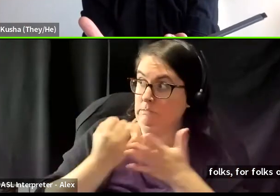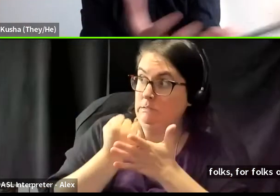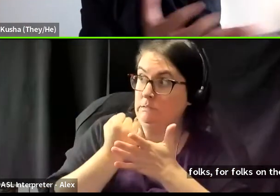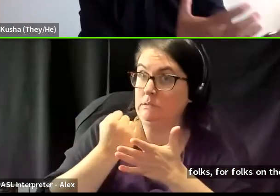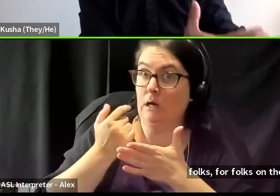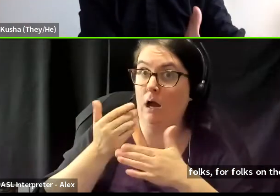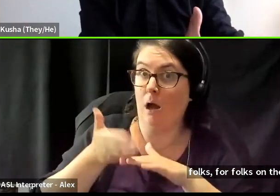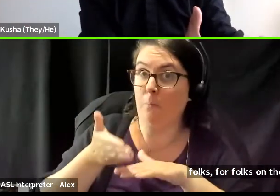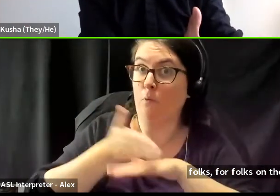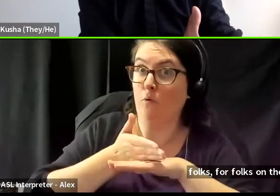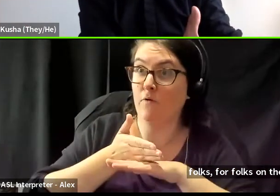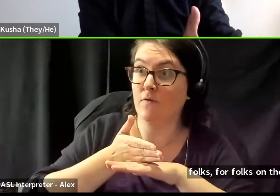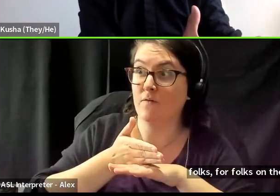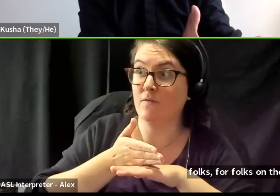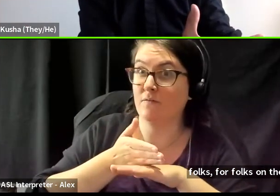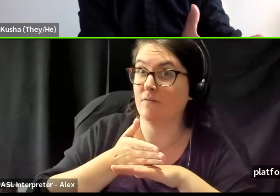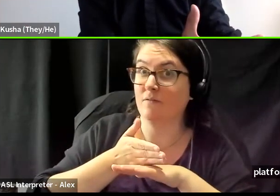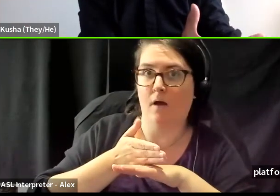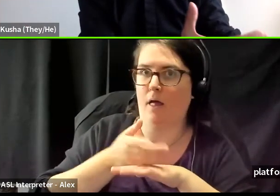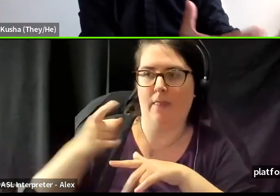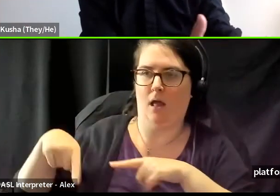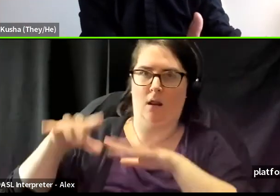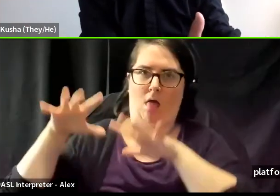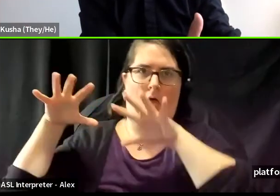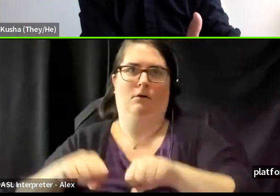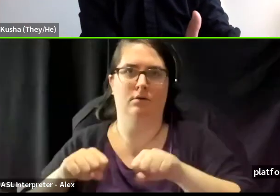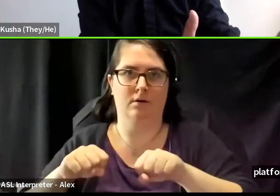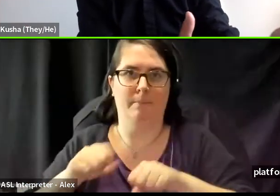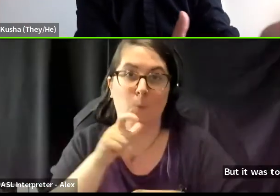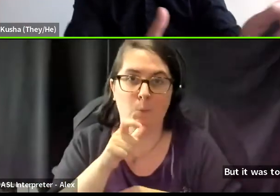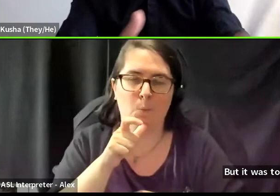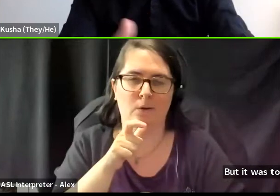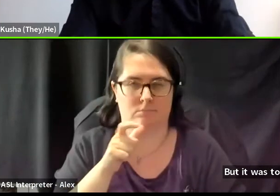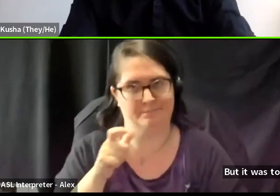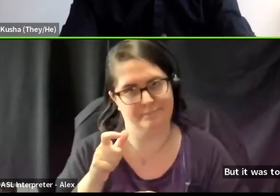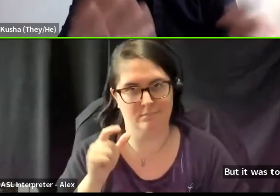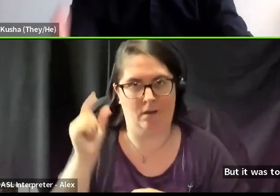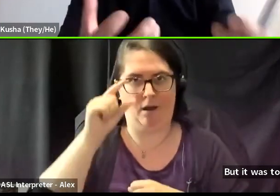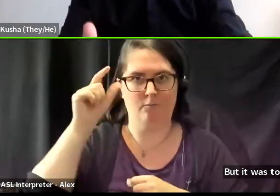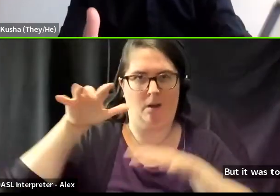But it was totally taken over by fascism,